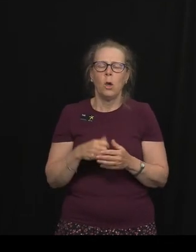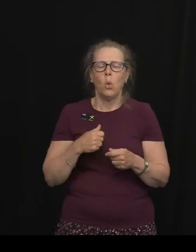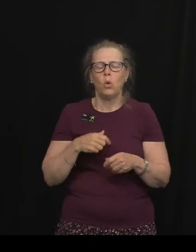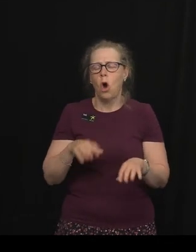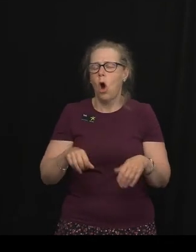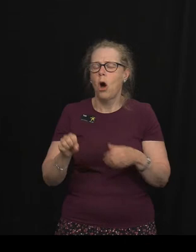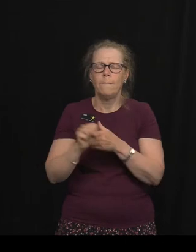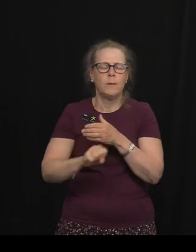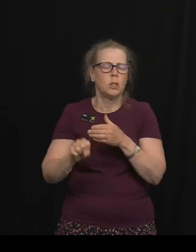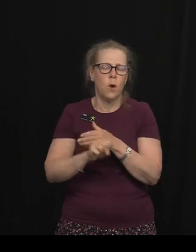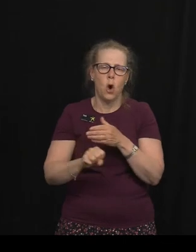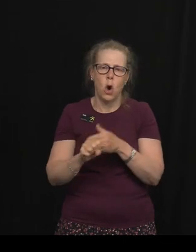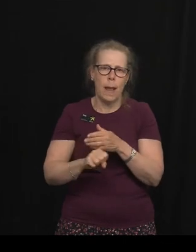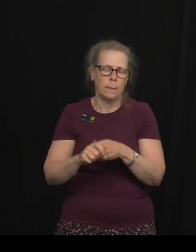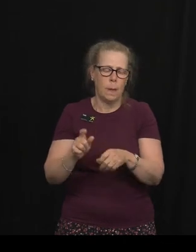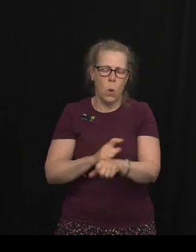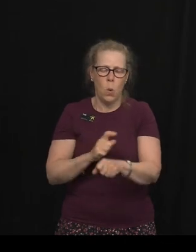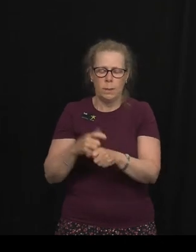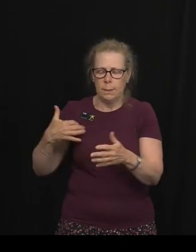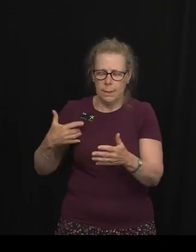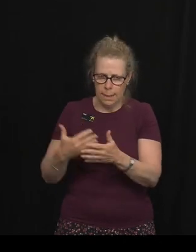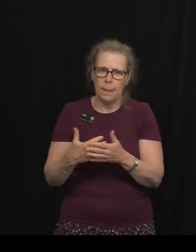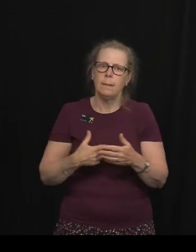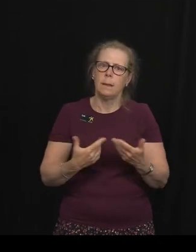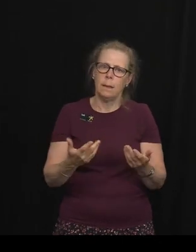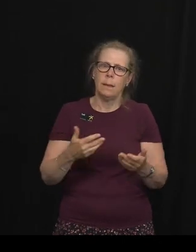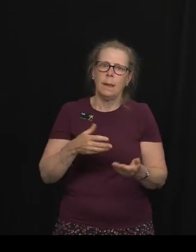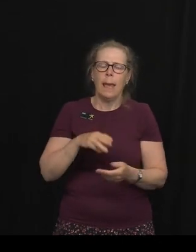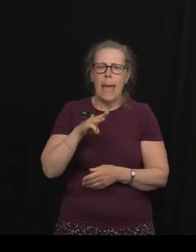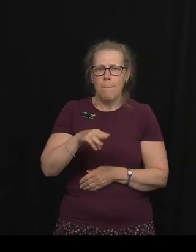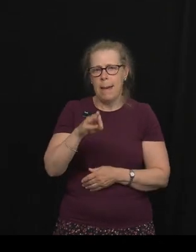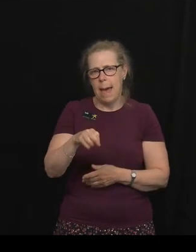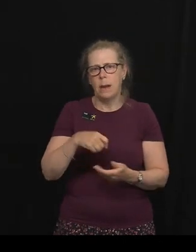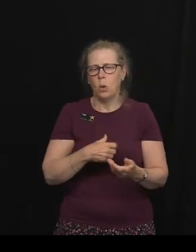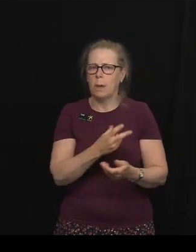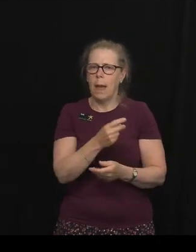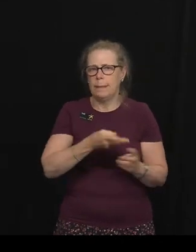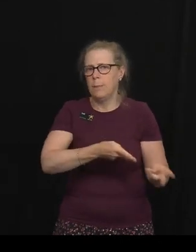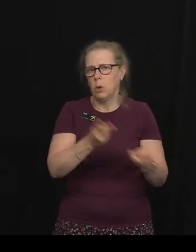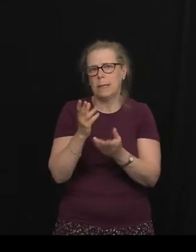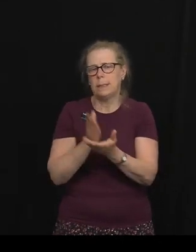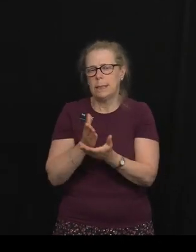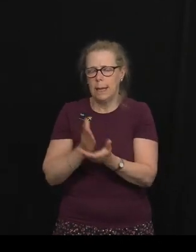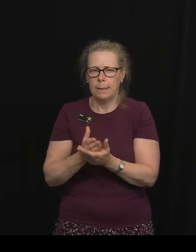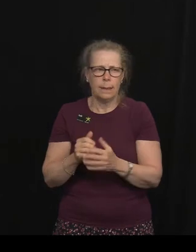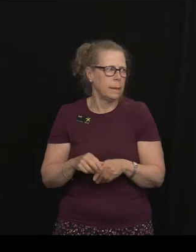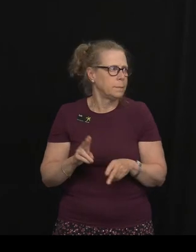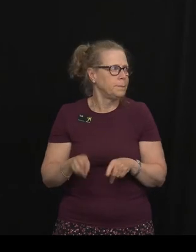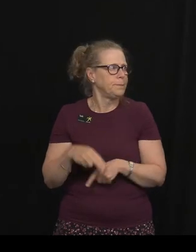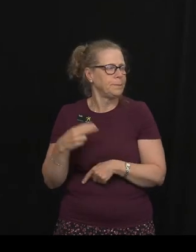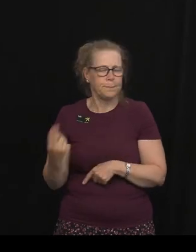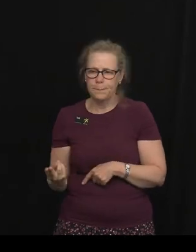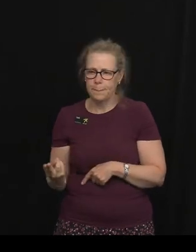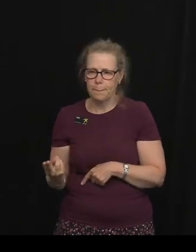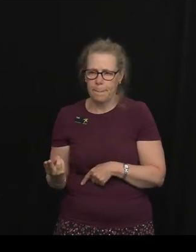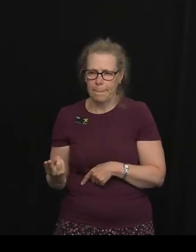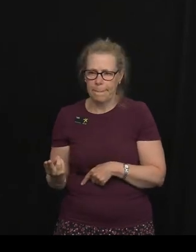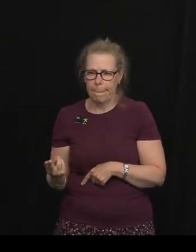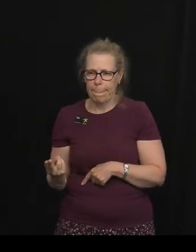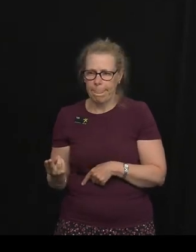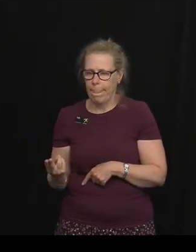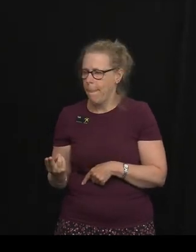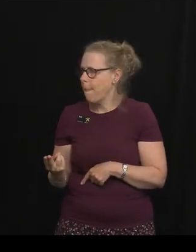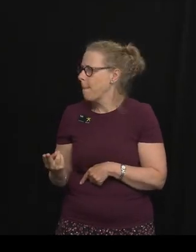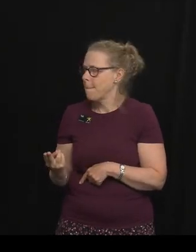of democracy and human rights. Anders Nordström is to her right. He's Sweden's ambassador for global health, and he's based